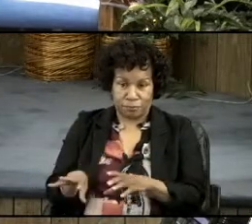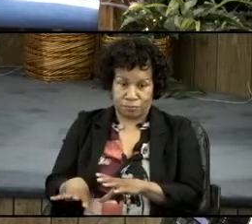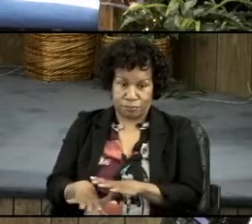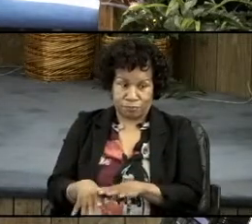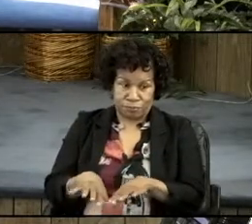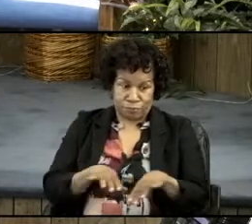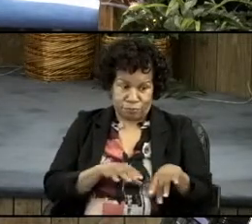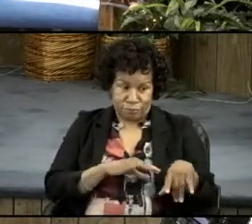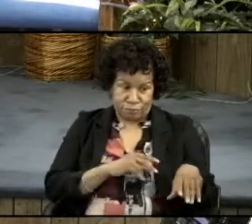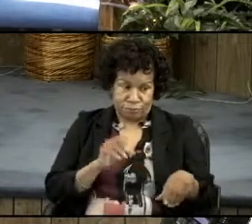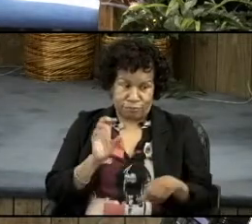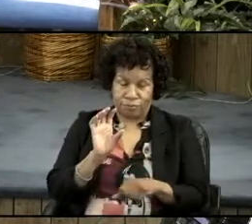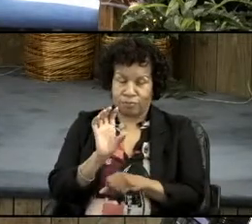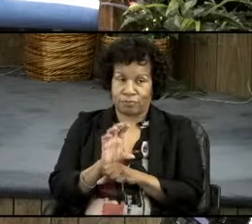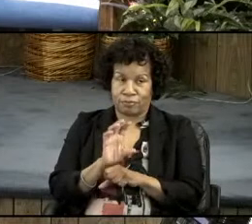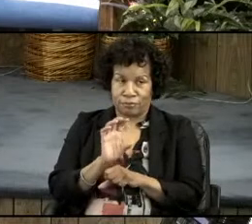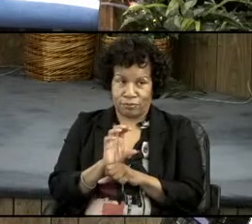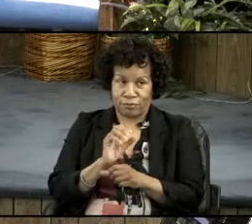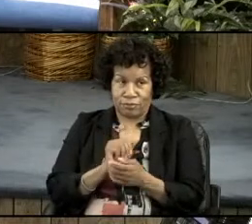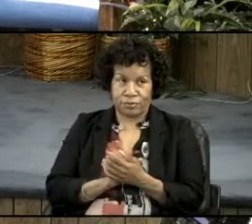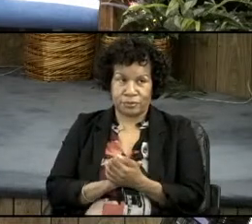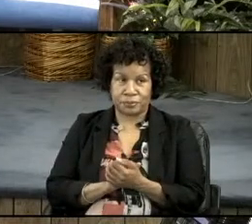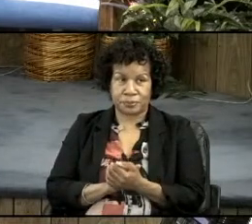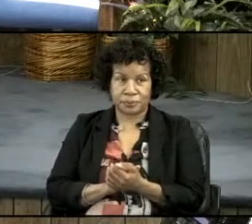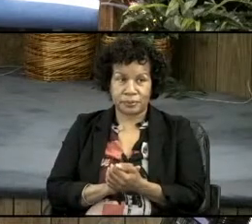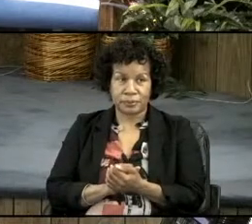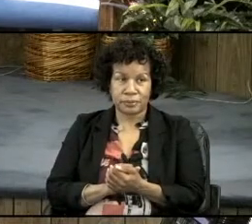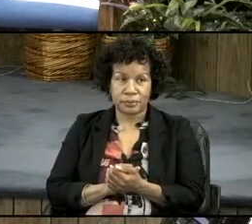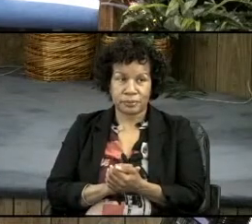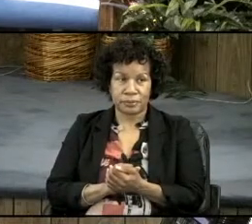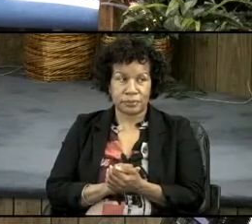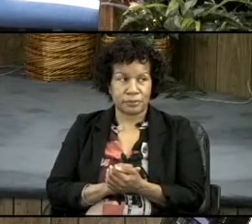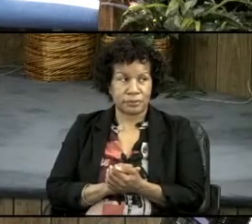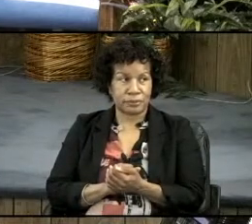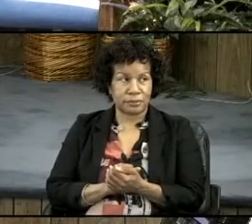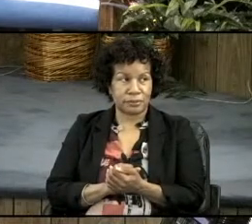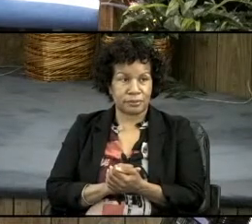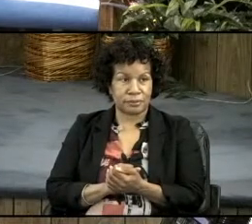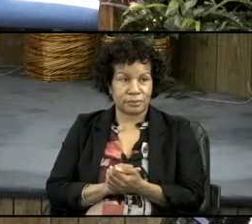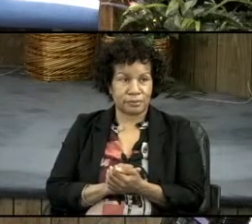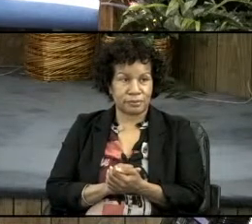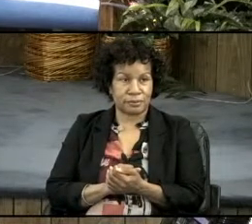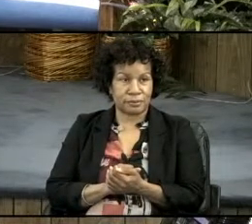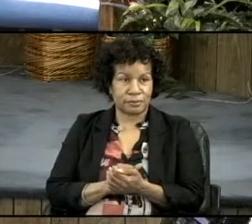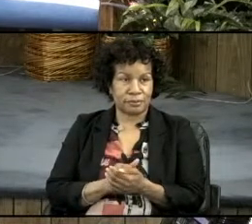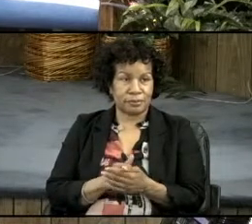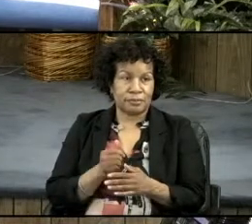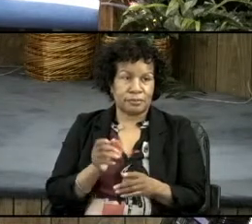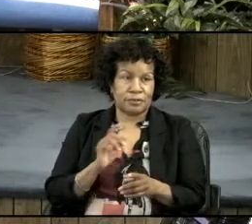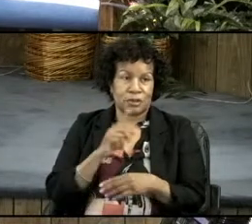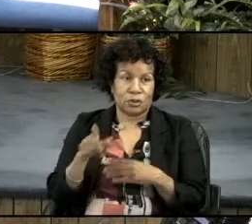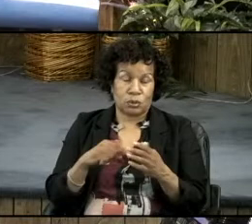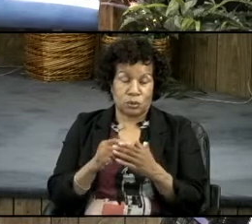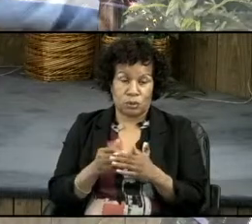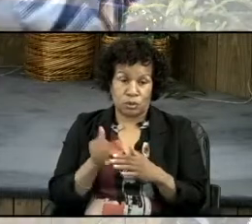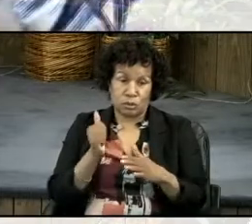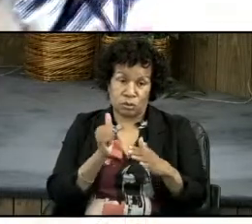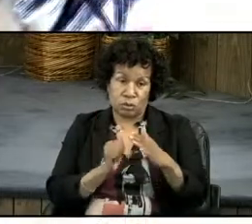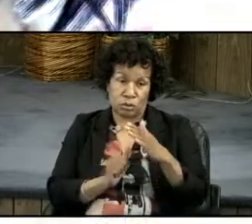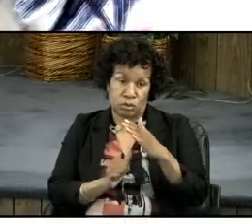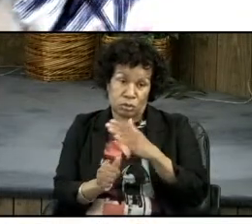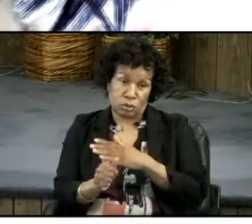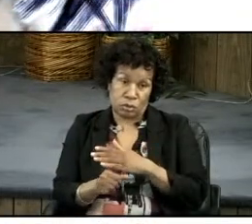I see how quiet it is now. I mean, this is what's going on in your head when you're hiding. Did I pray